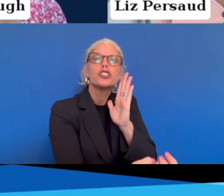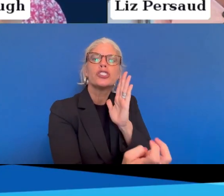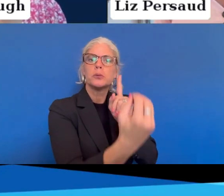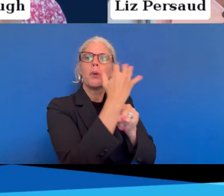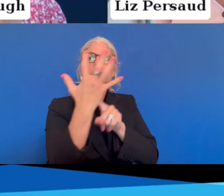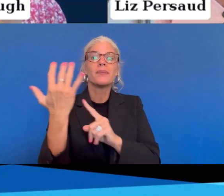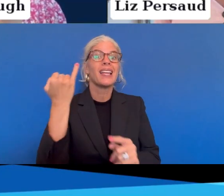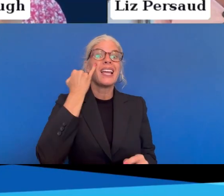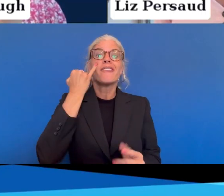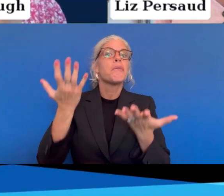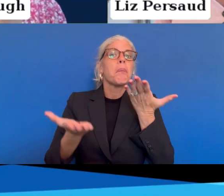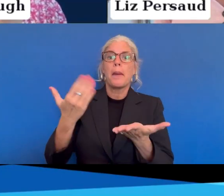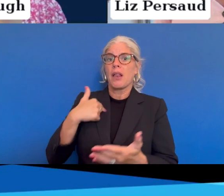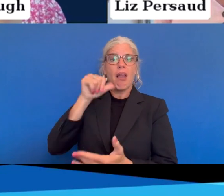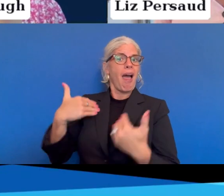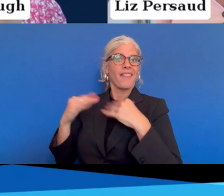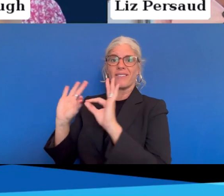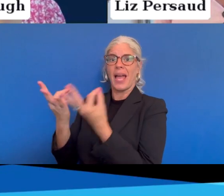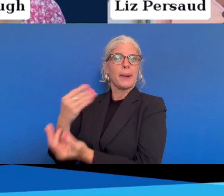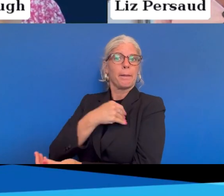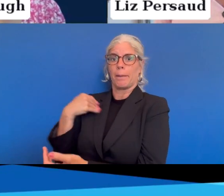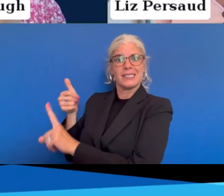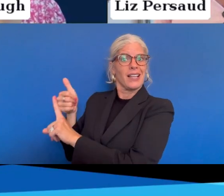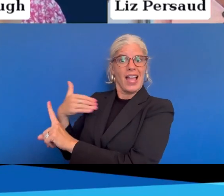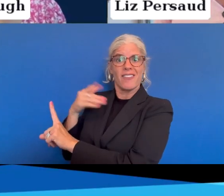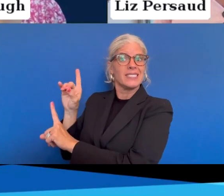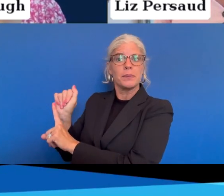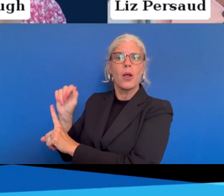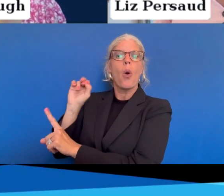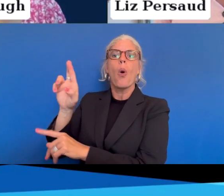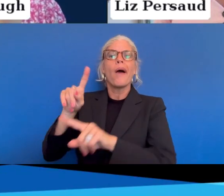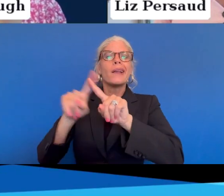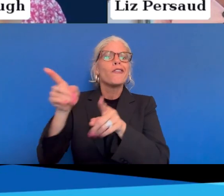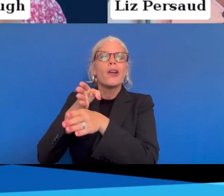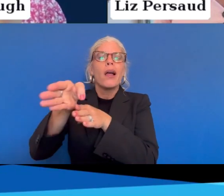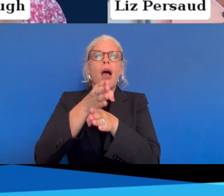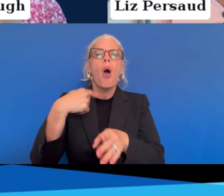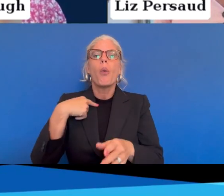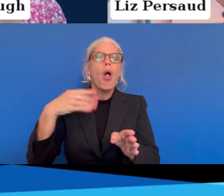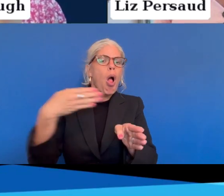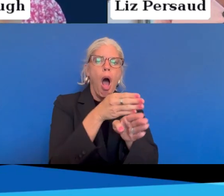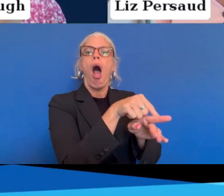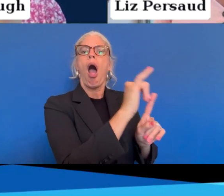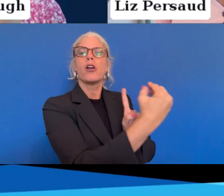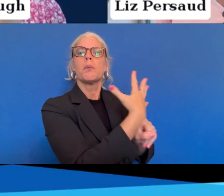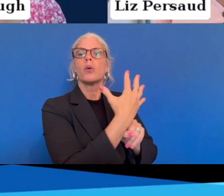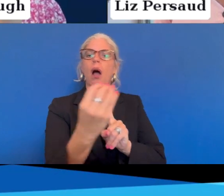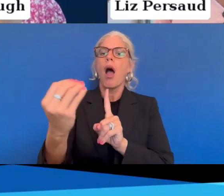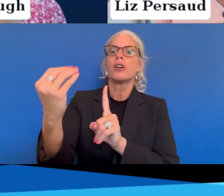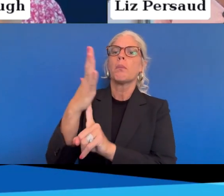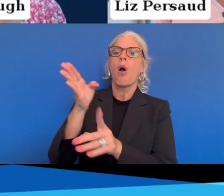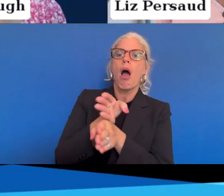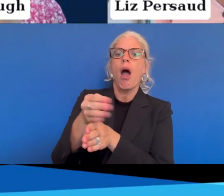to disability. We have exposures that are immersion exposures. And if we did not have a family member with